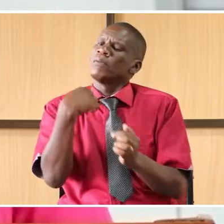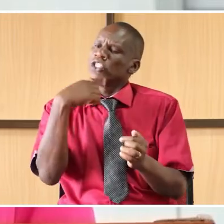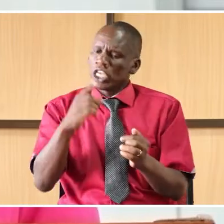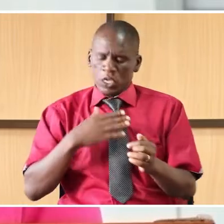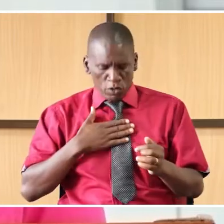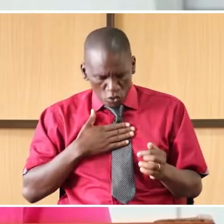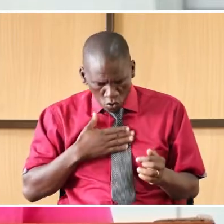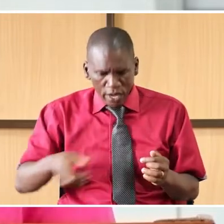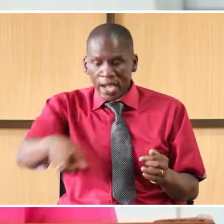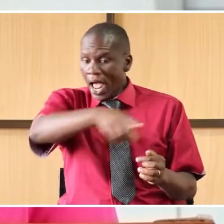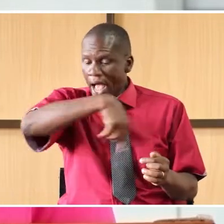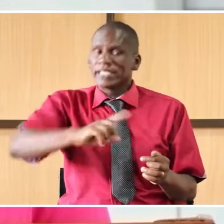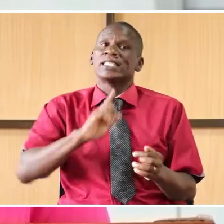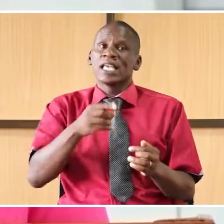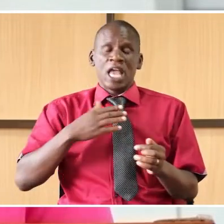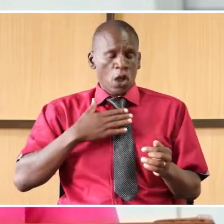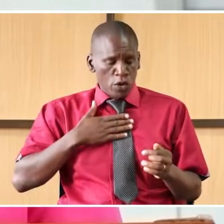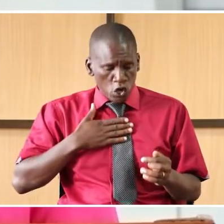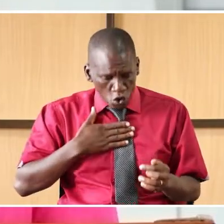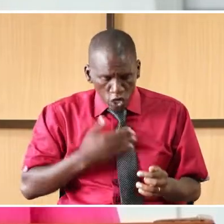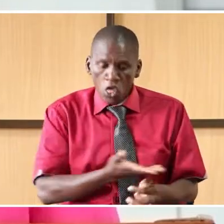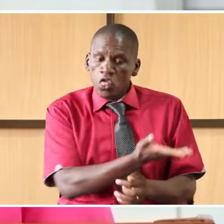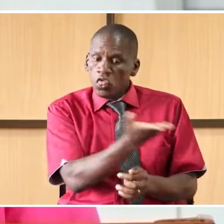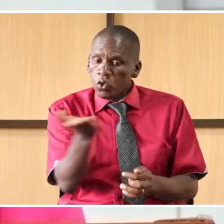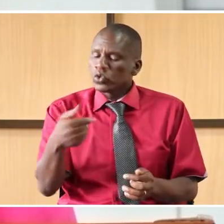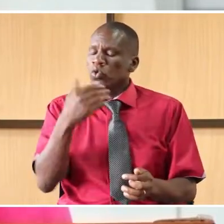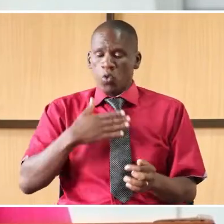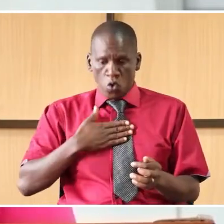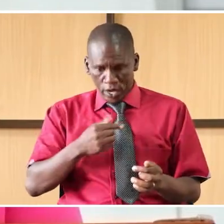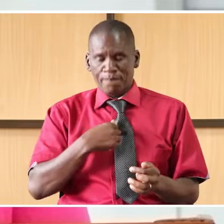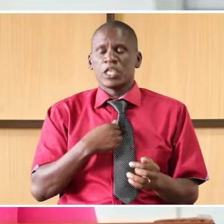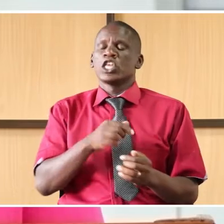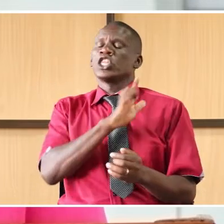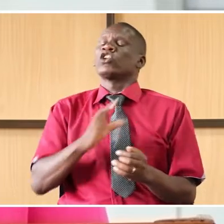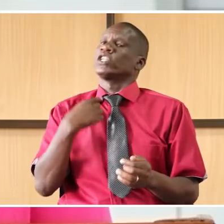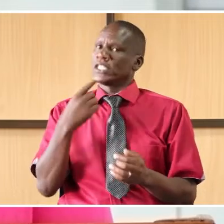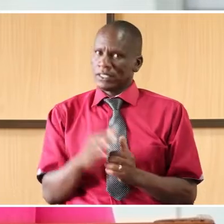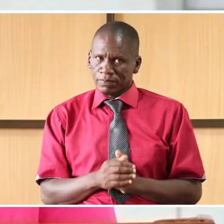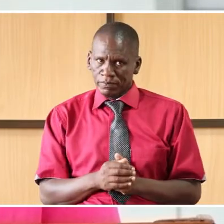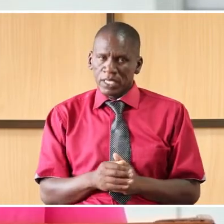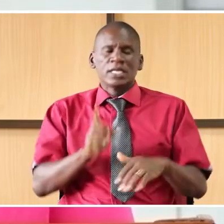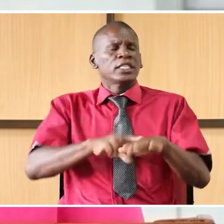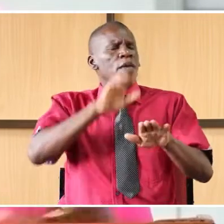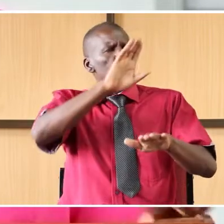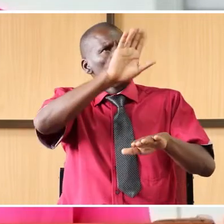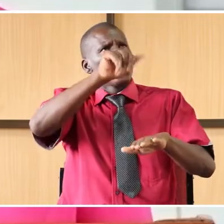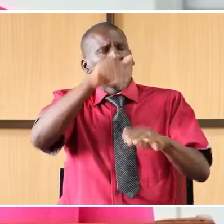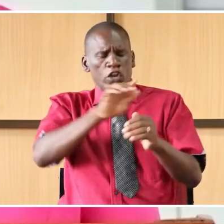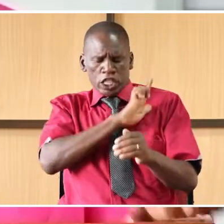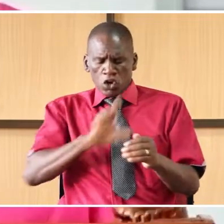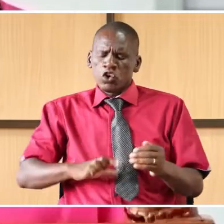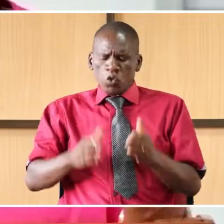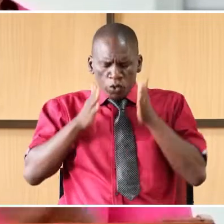honor us. He says, I will honor those who honor me. Praise God. So when we call upon him,